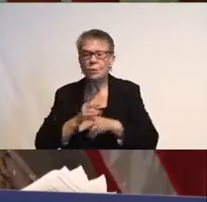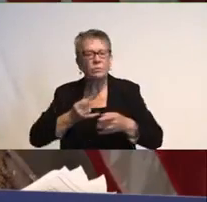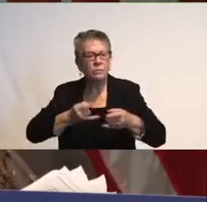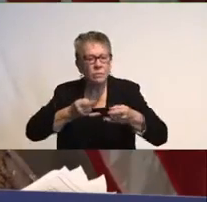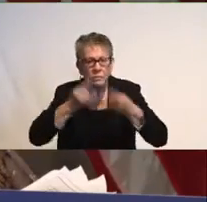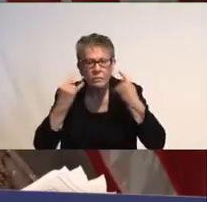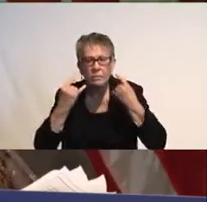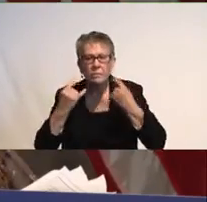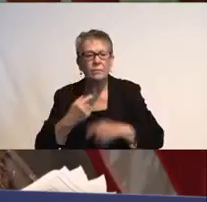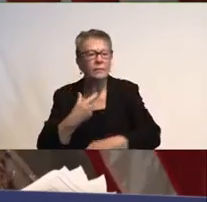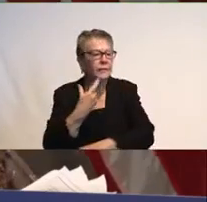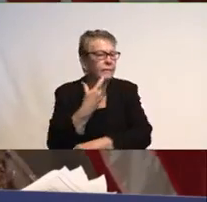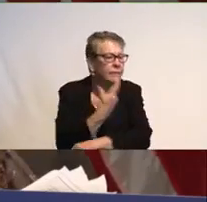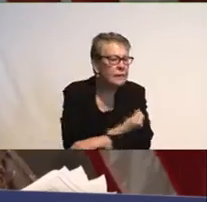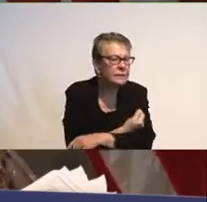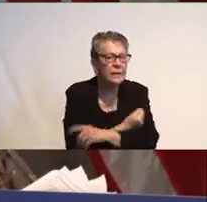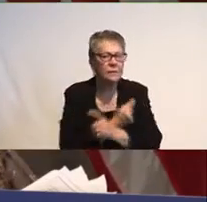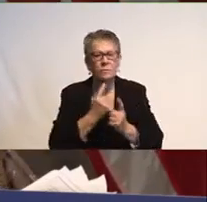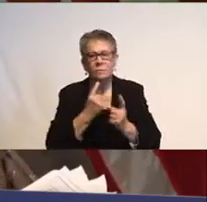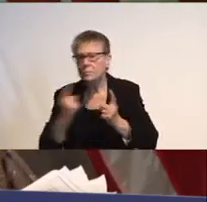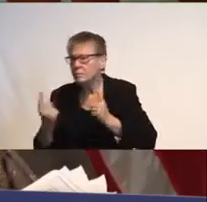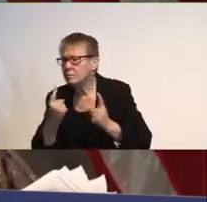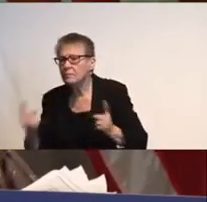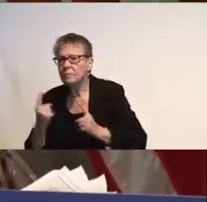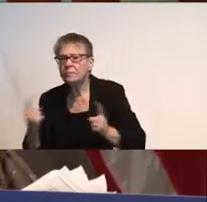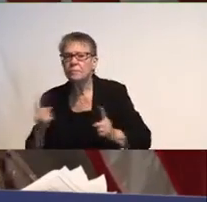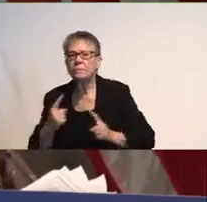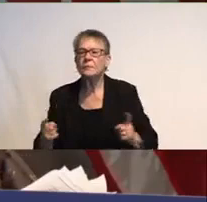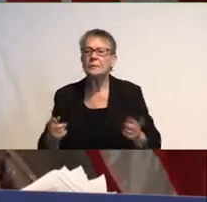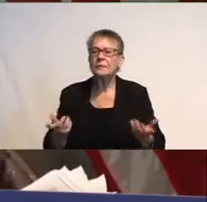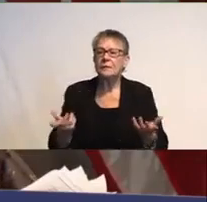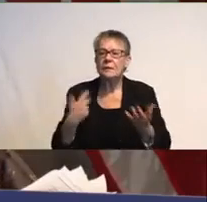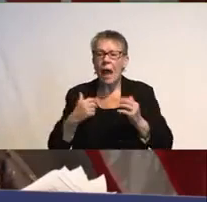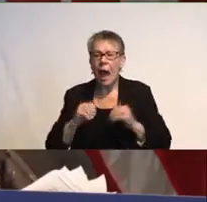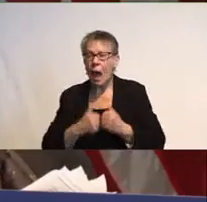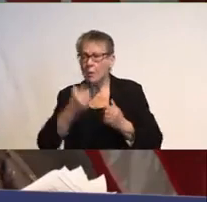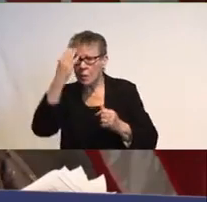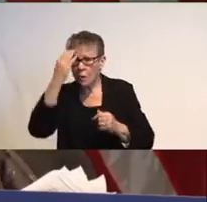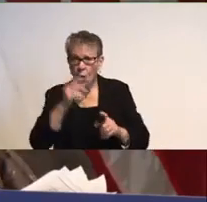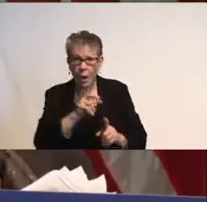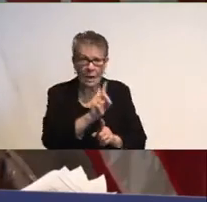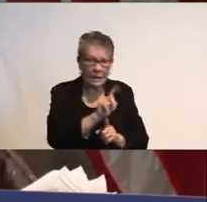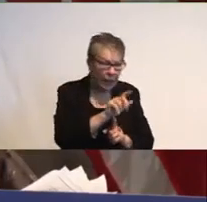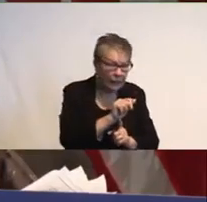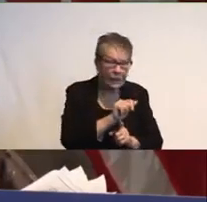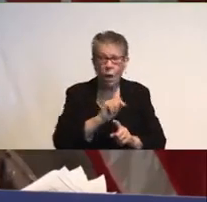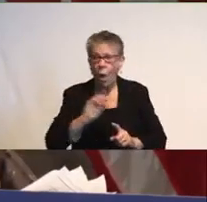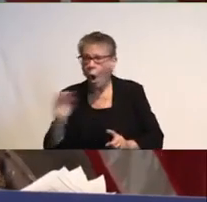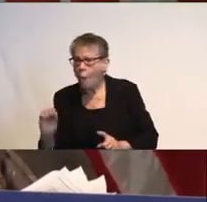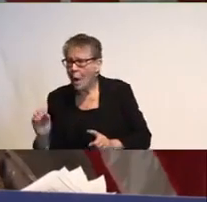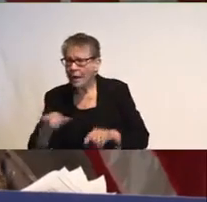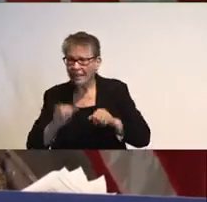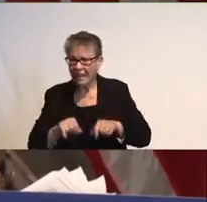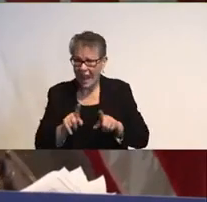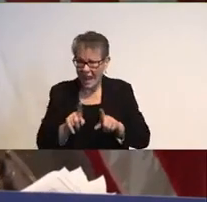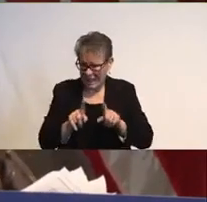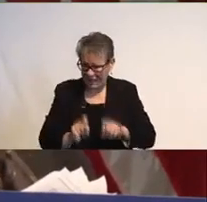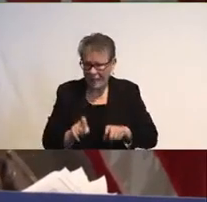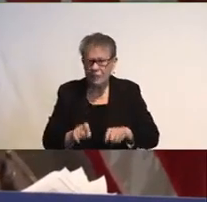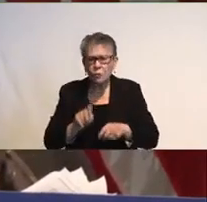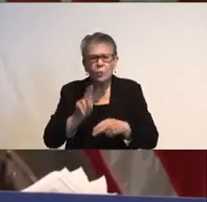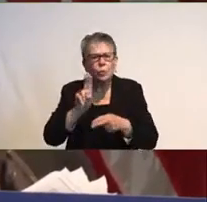do we determine, whether it's Delta versus Omicron, the confirmatory test is the sequencing. It's the